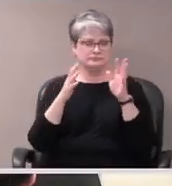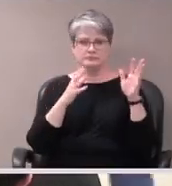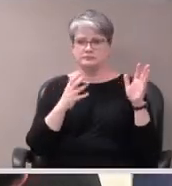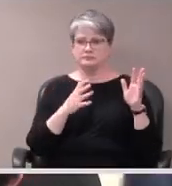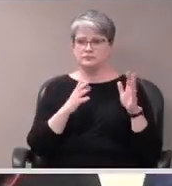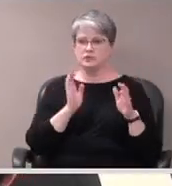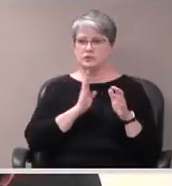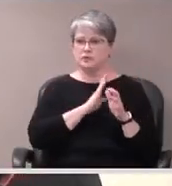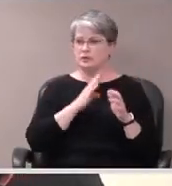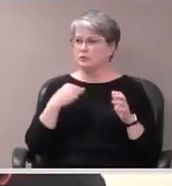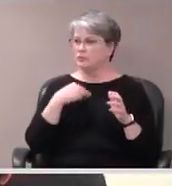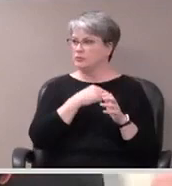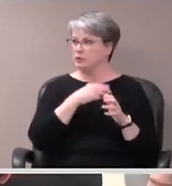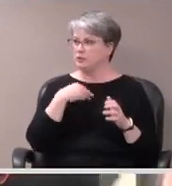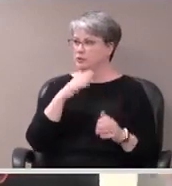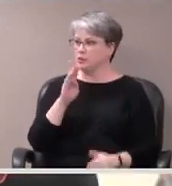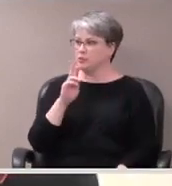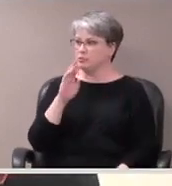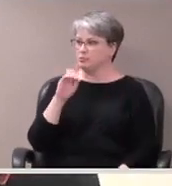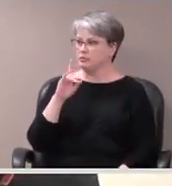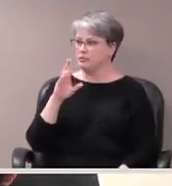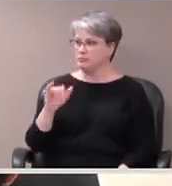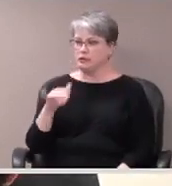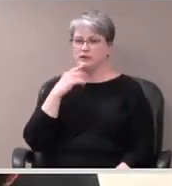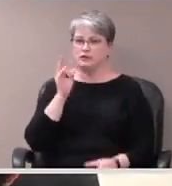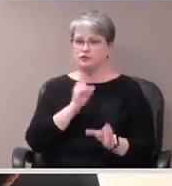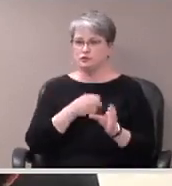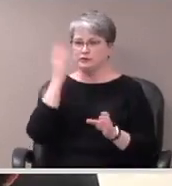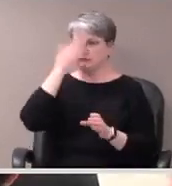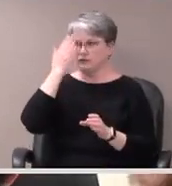And Board Member Brady, if you can join us up at the front.